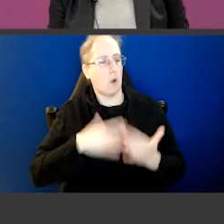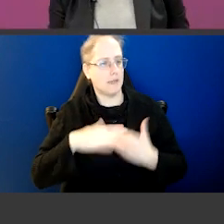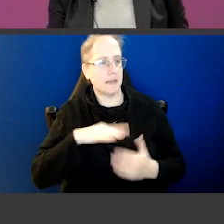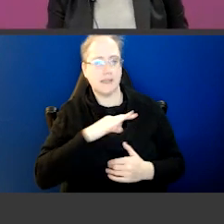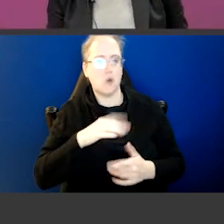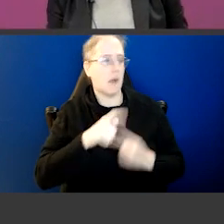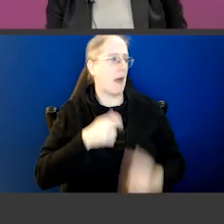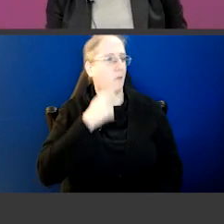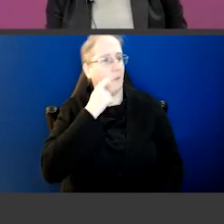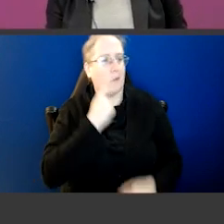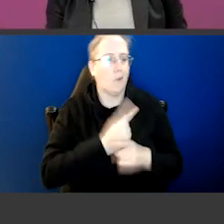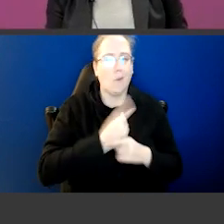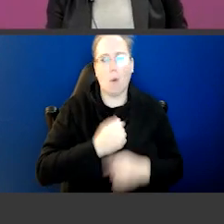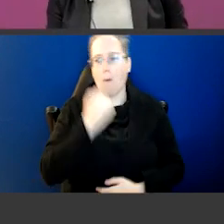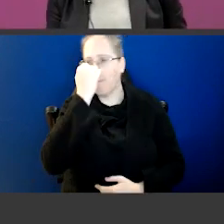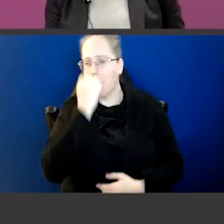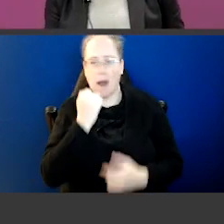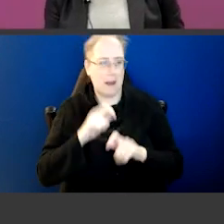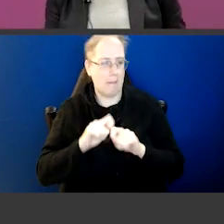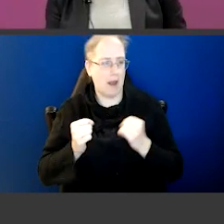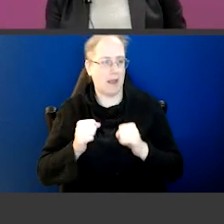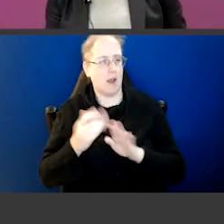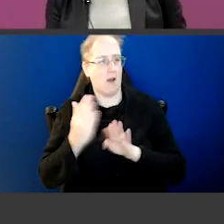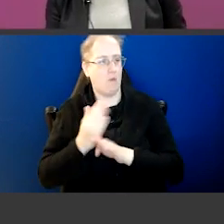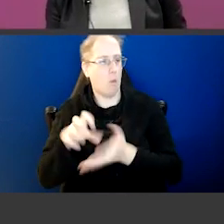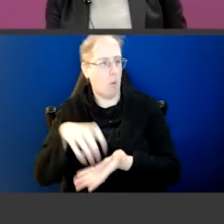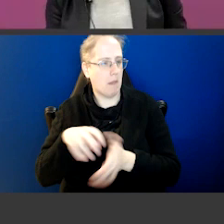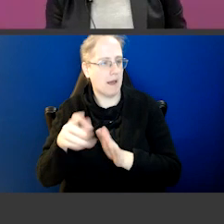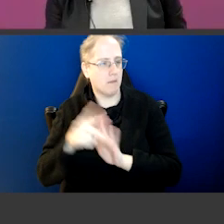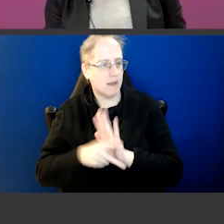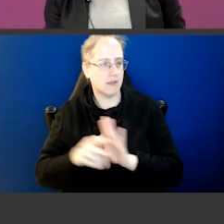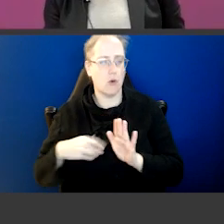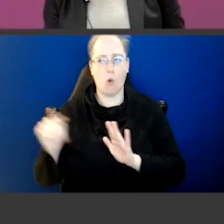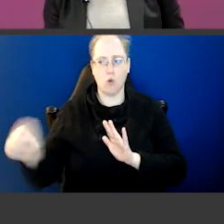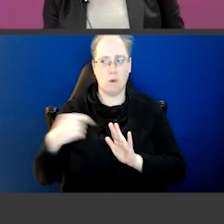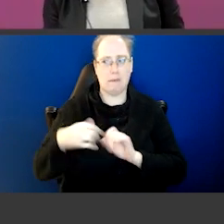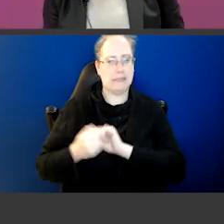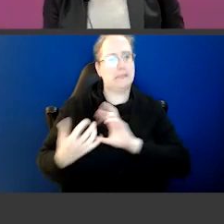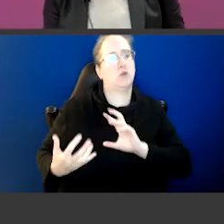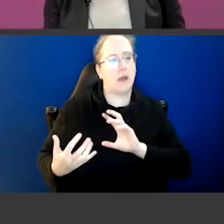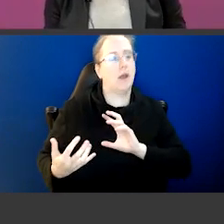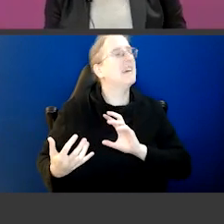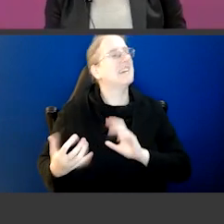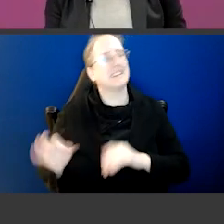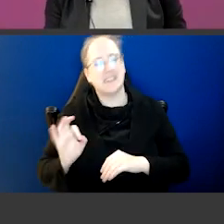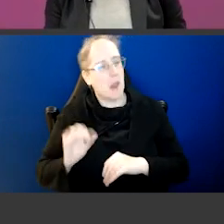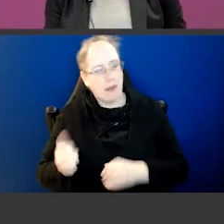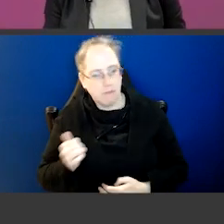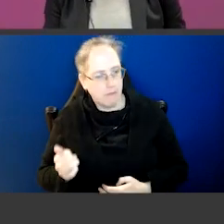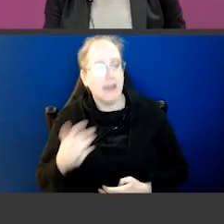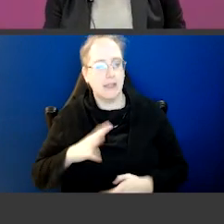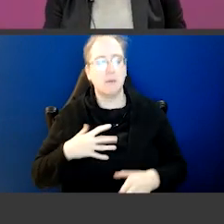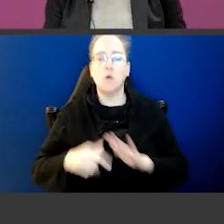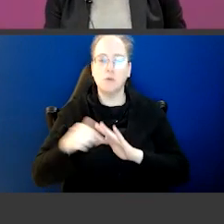minor breaches of workplace policy, or interpersonal differences of opinion, without more to it. Those, in most cases,